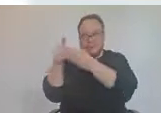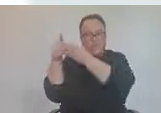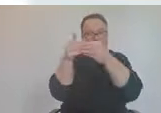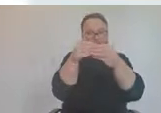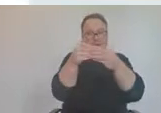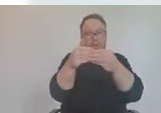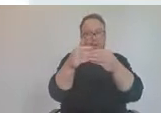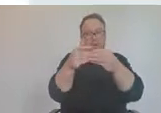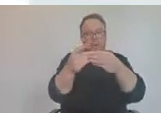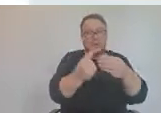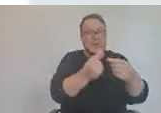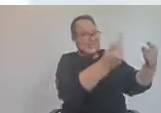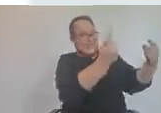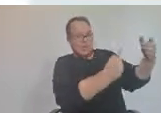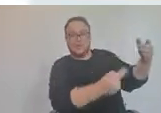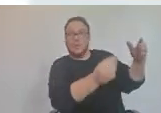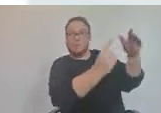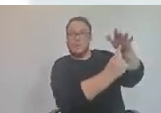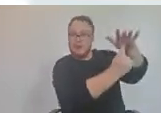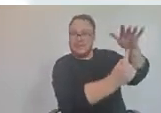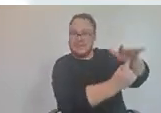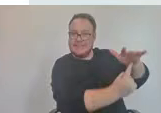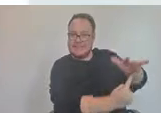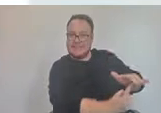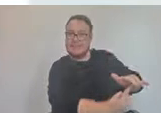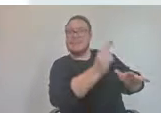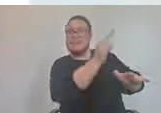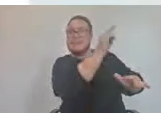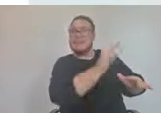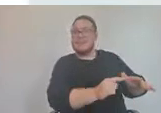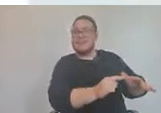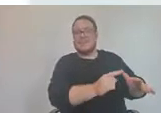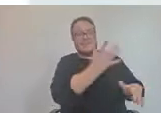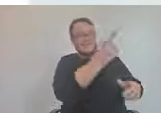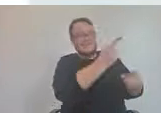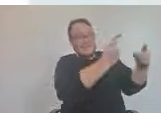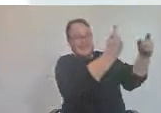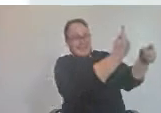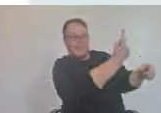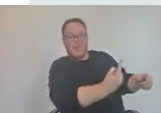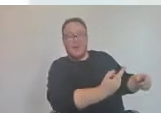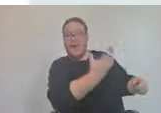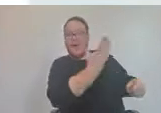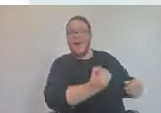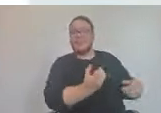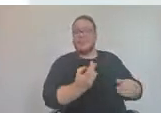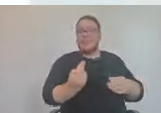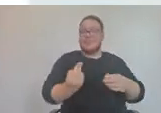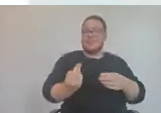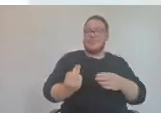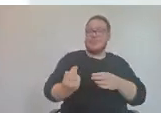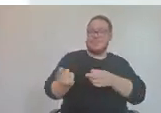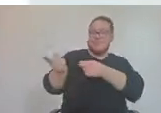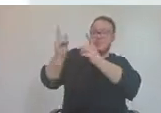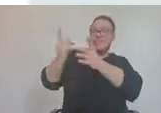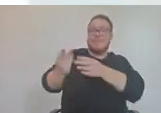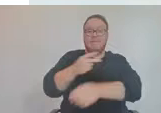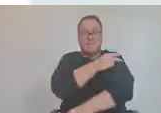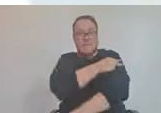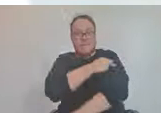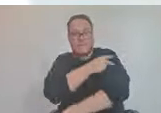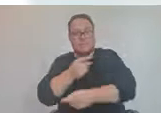priorities has a senior responsible officer, including chief executives from our local authorities and